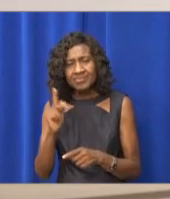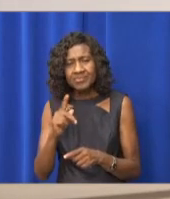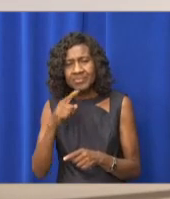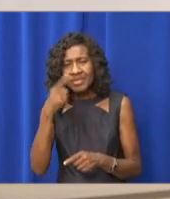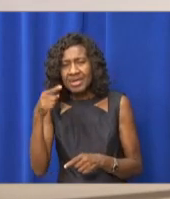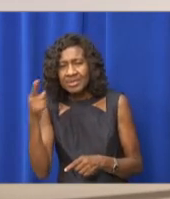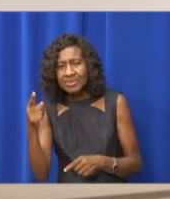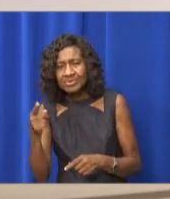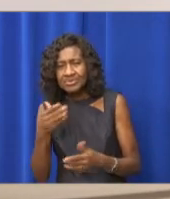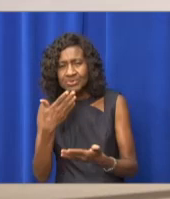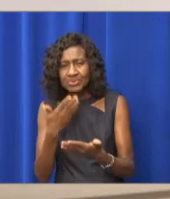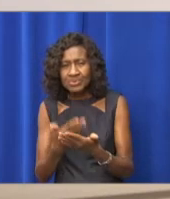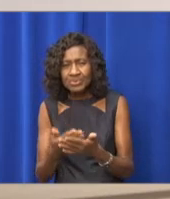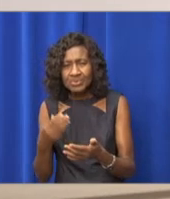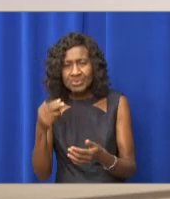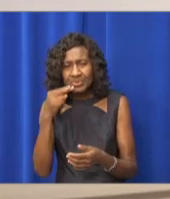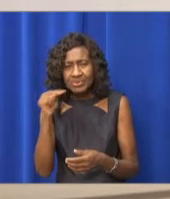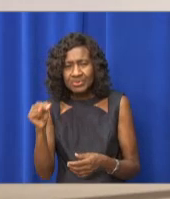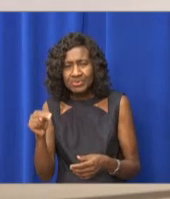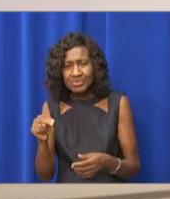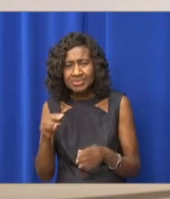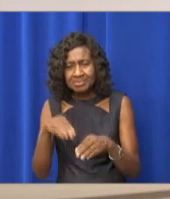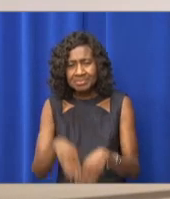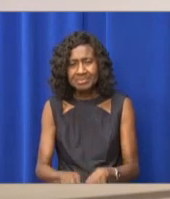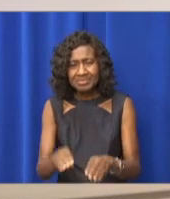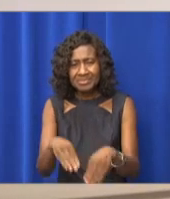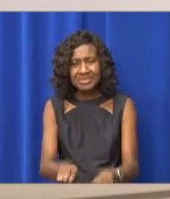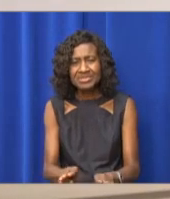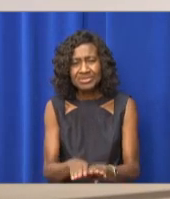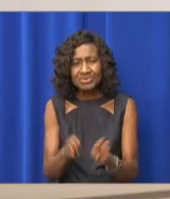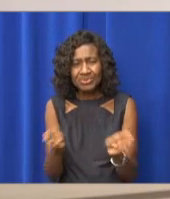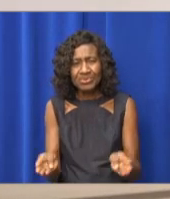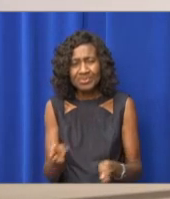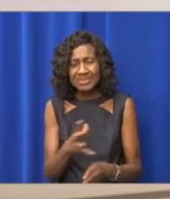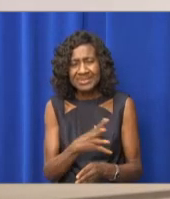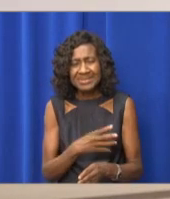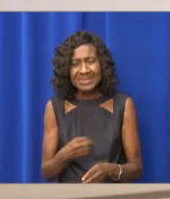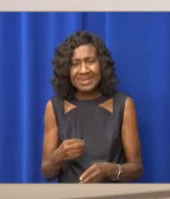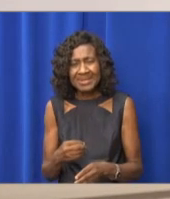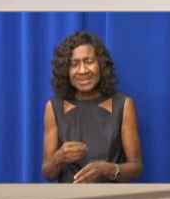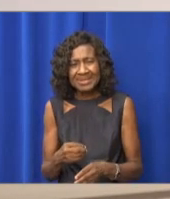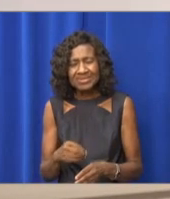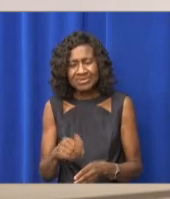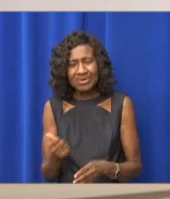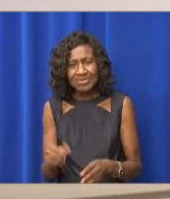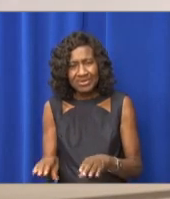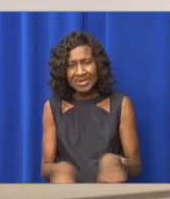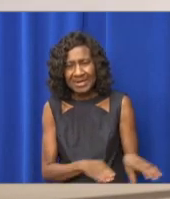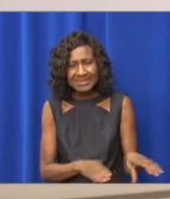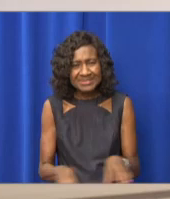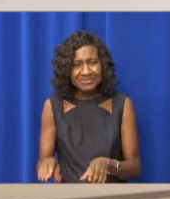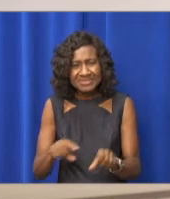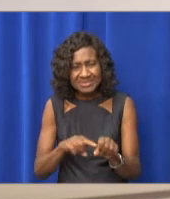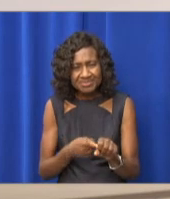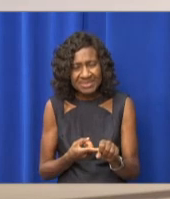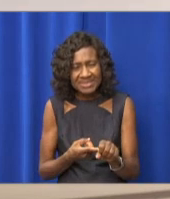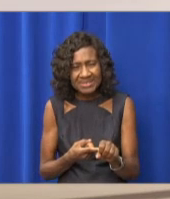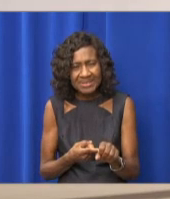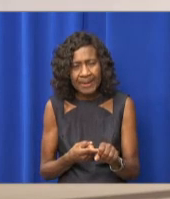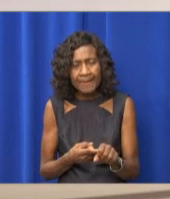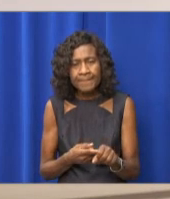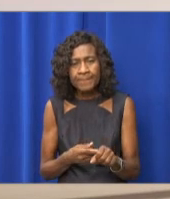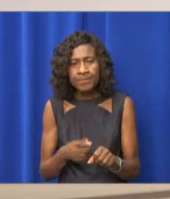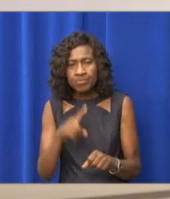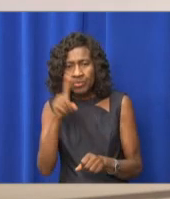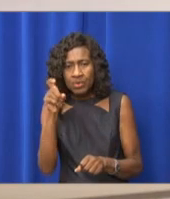that everybody has been waiting to hear. The beaches are going to be open and marine activity is going to start. I had a couple of questions come